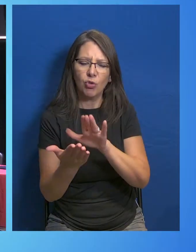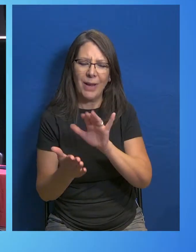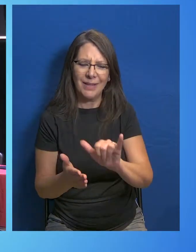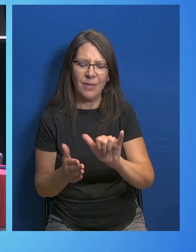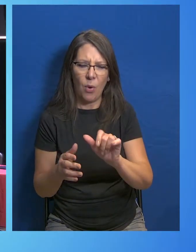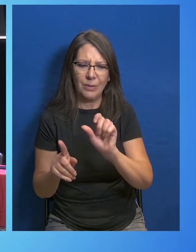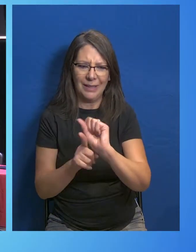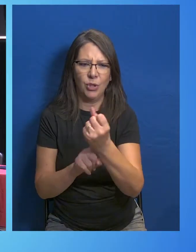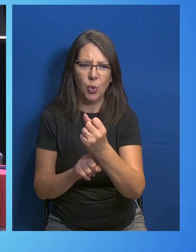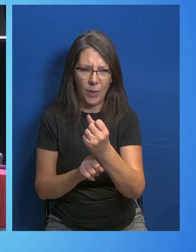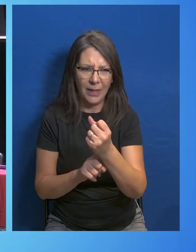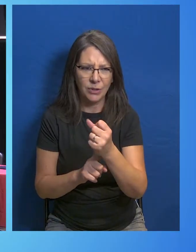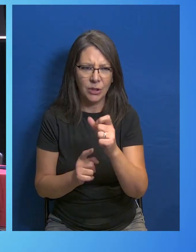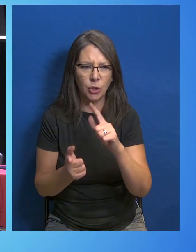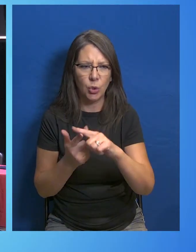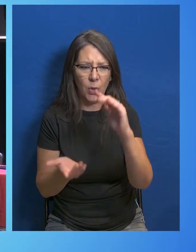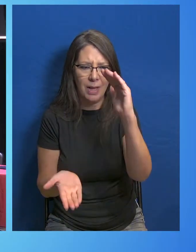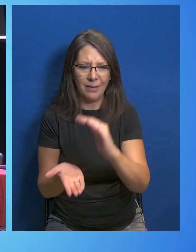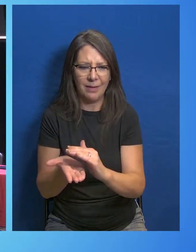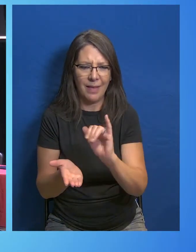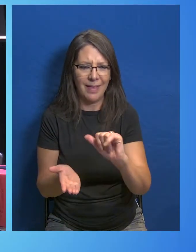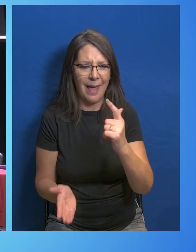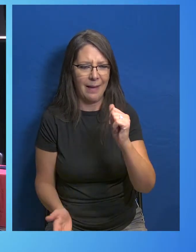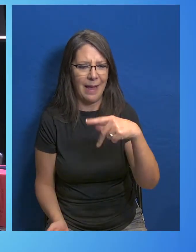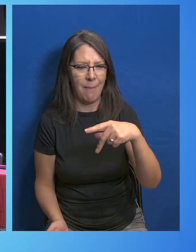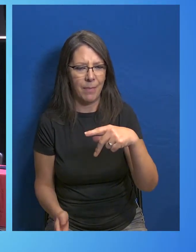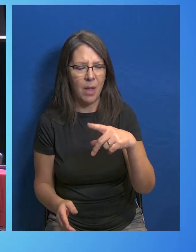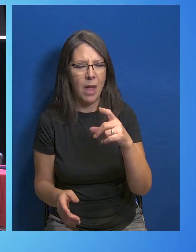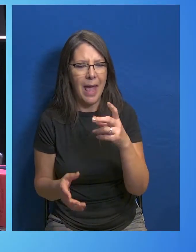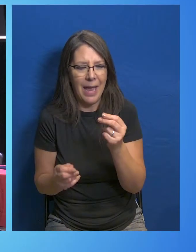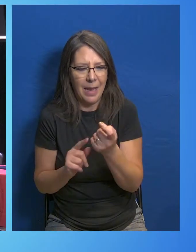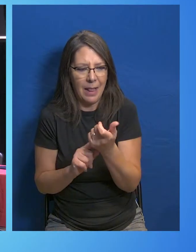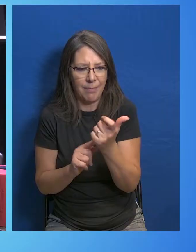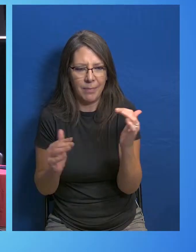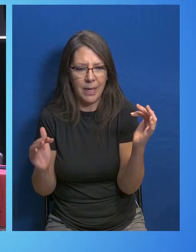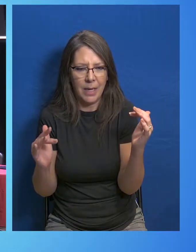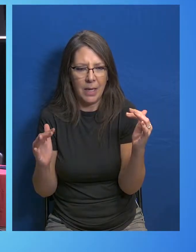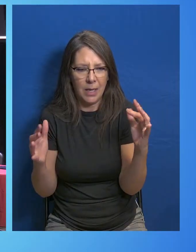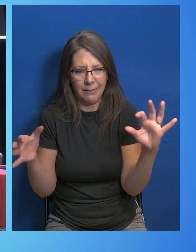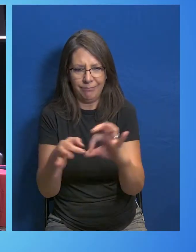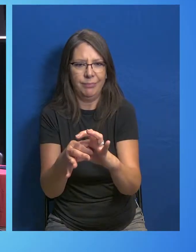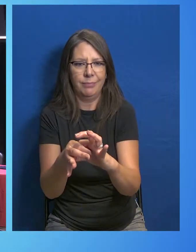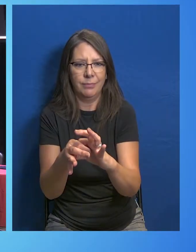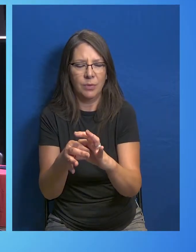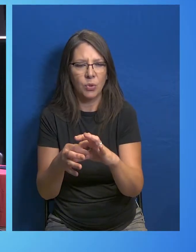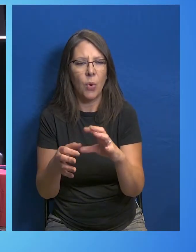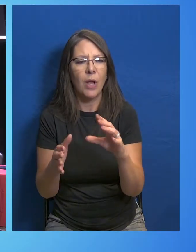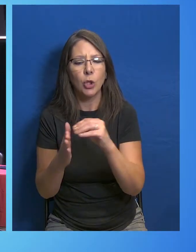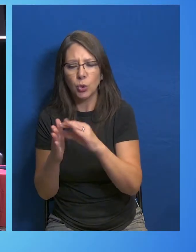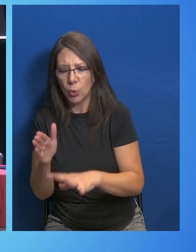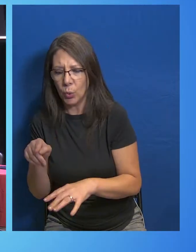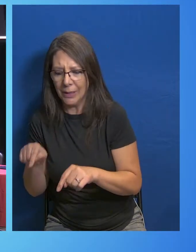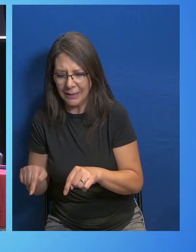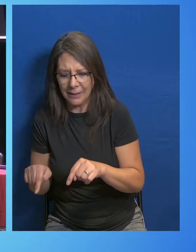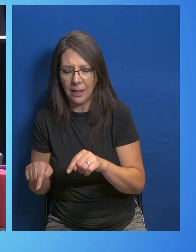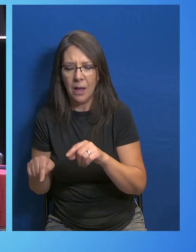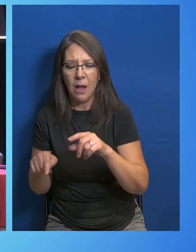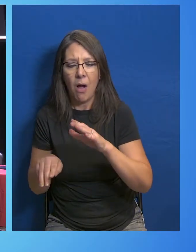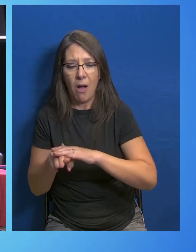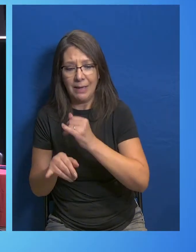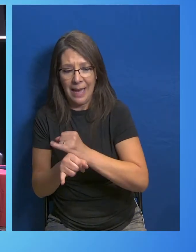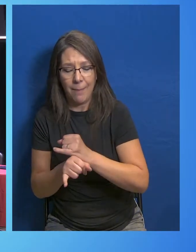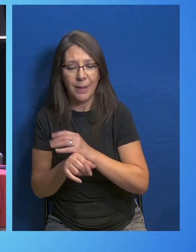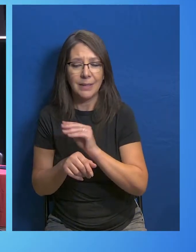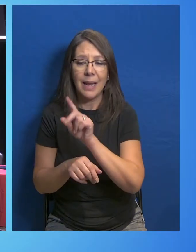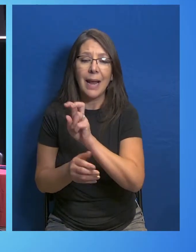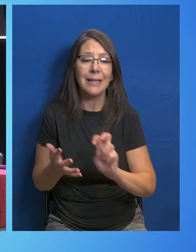gap not just reduced, but eliminated. So there's a free flow of students in wherever it's campus-based program they need or for the